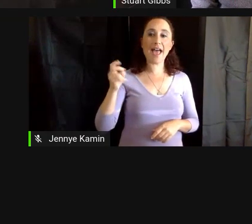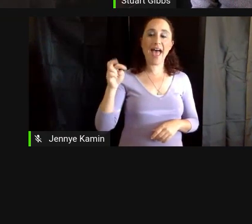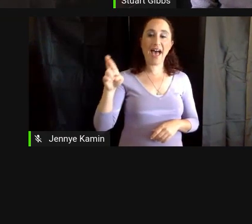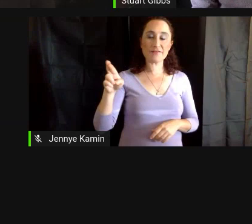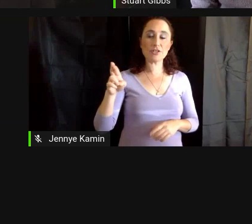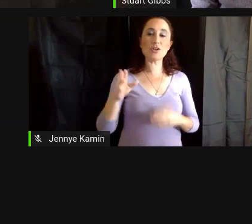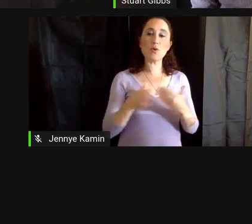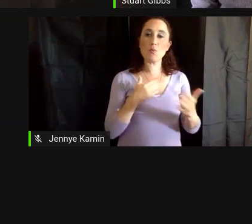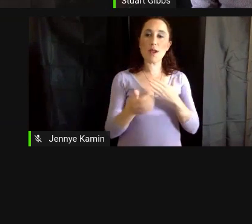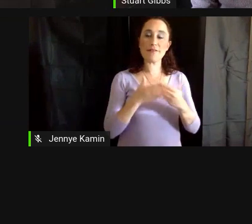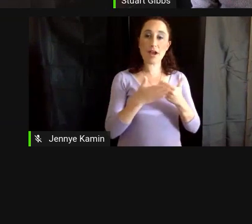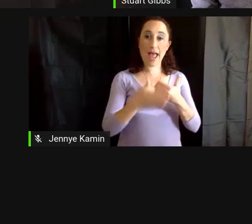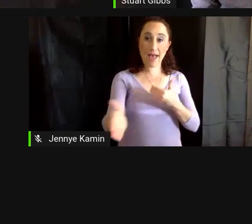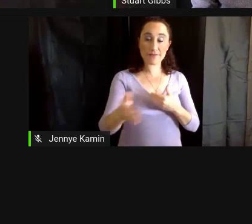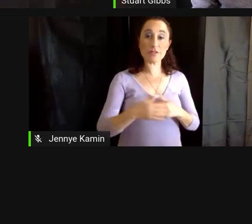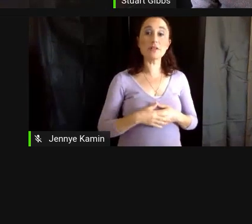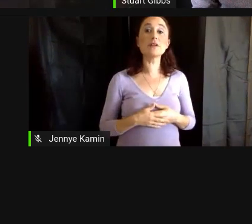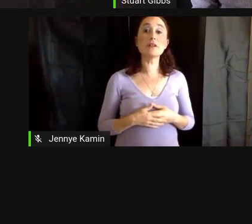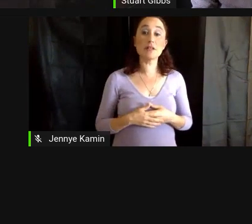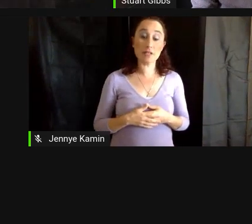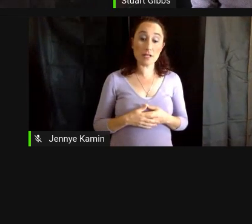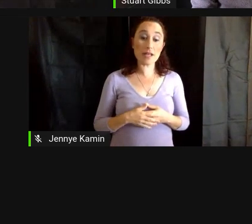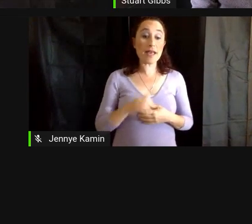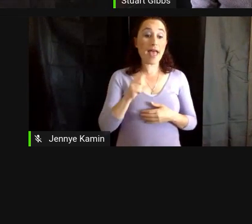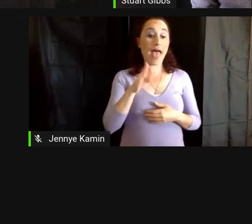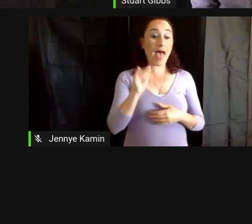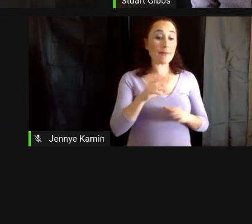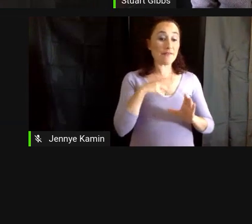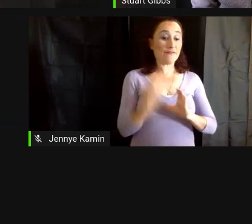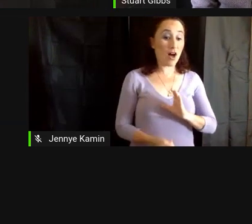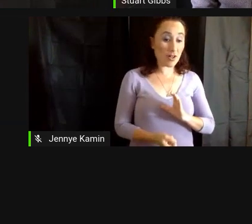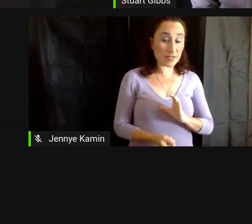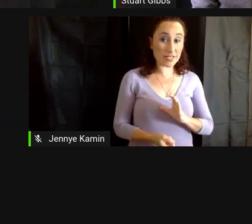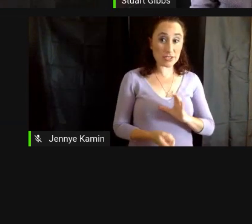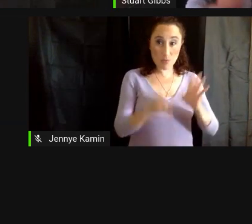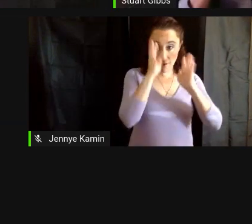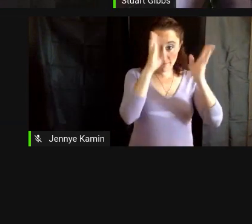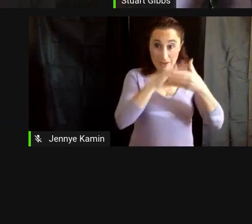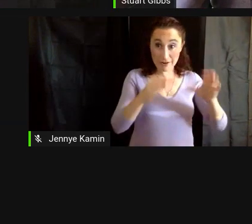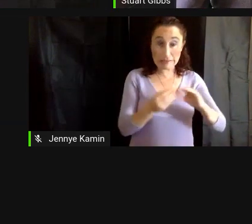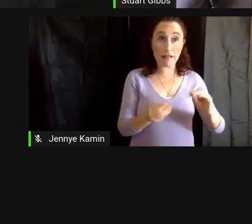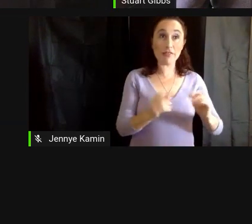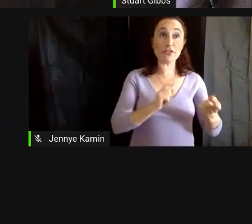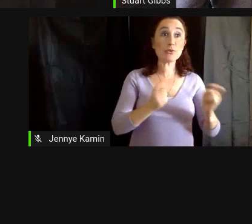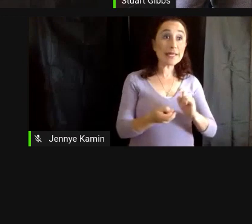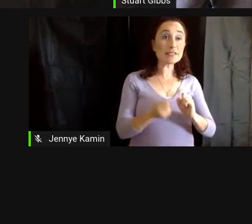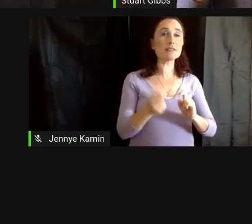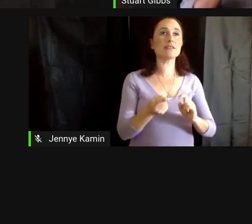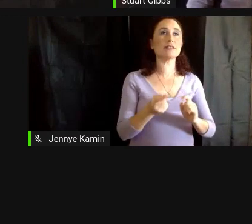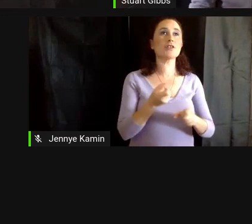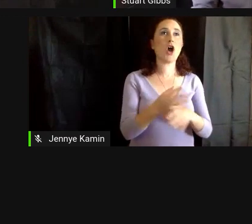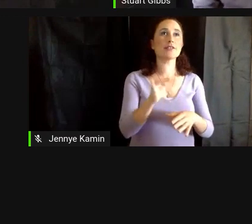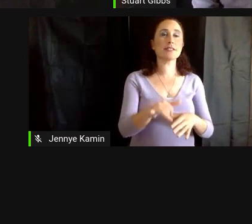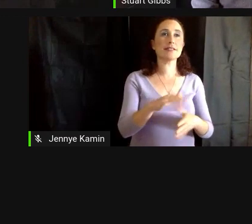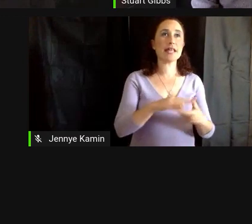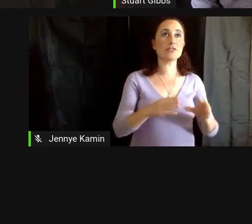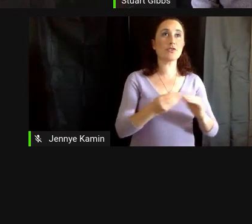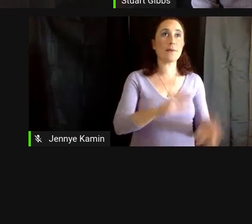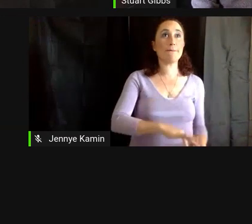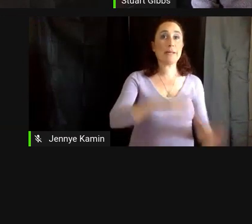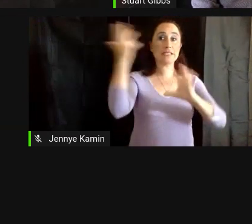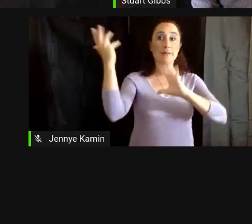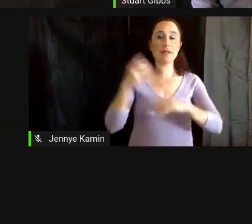into a fairy tale. That's the fun part. And then the twist is that she messes the fairy tale up. That's the twist. Or Upside Down